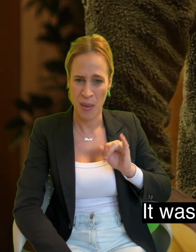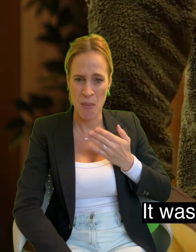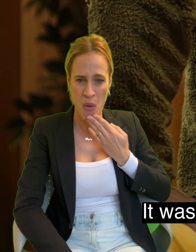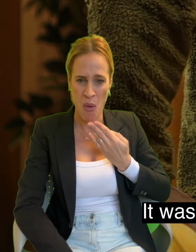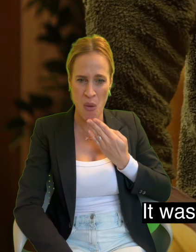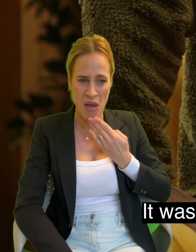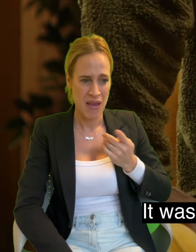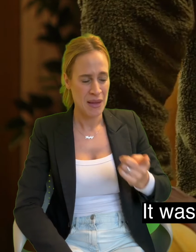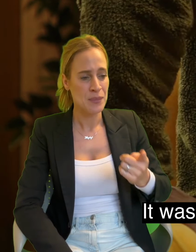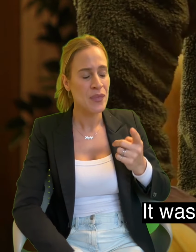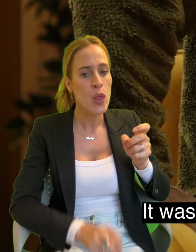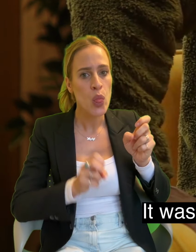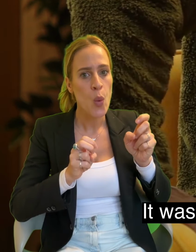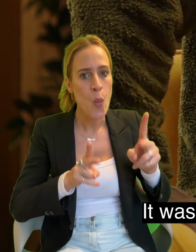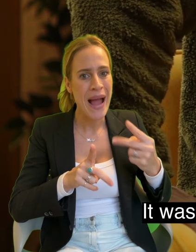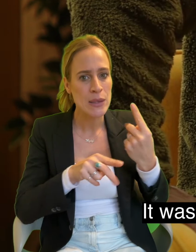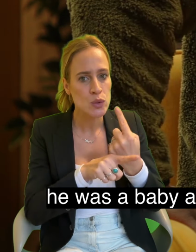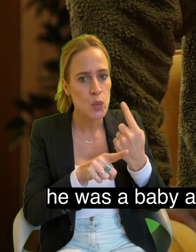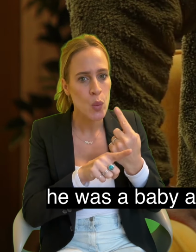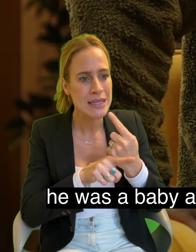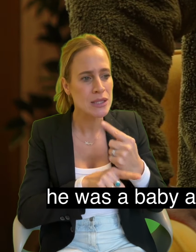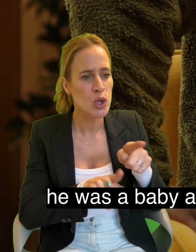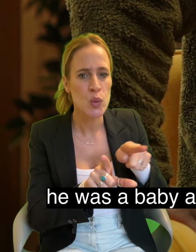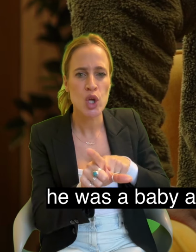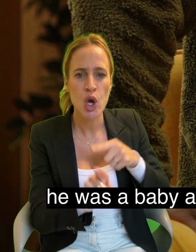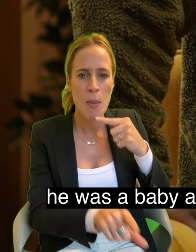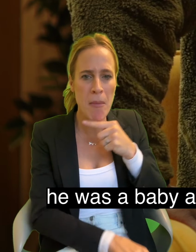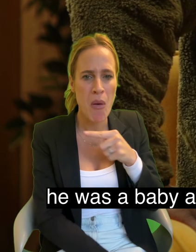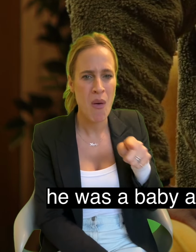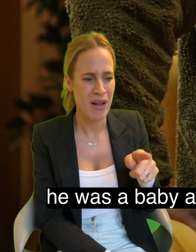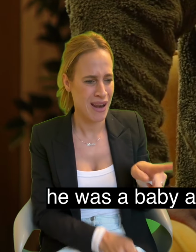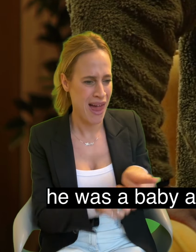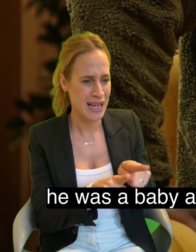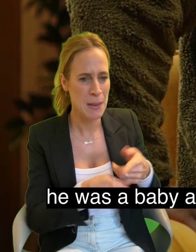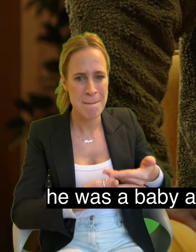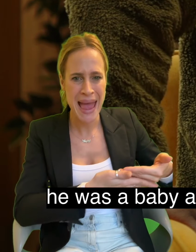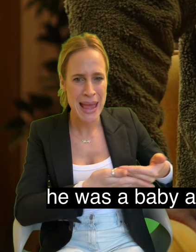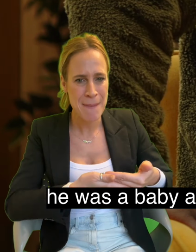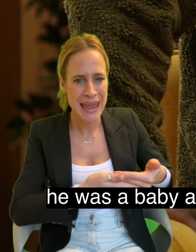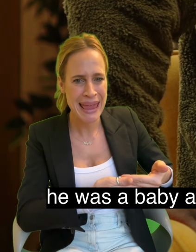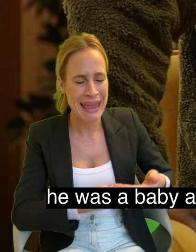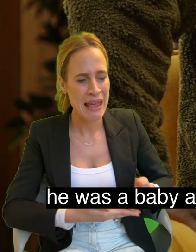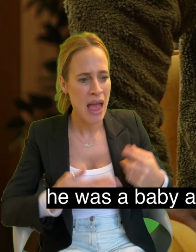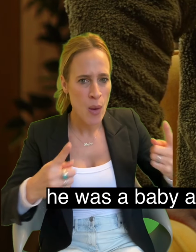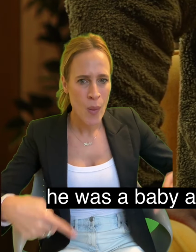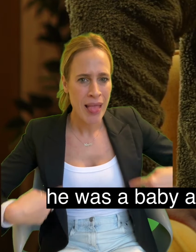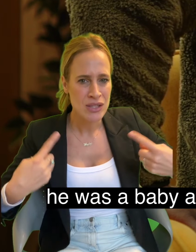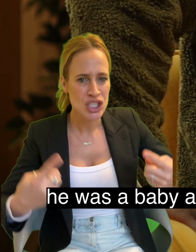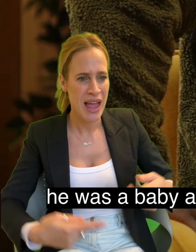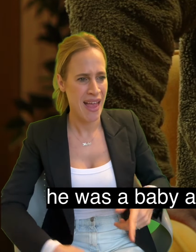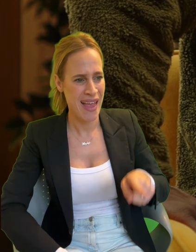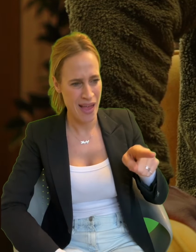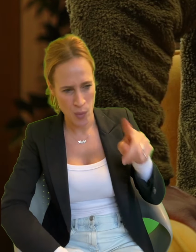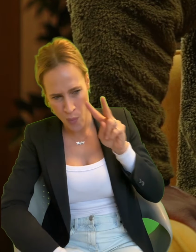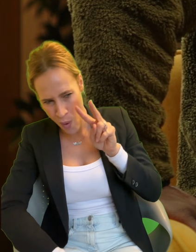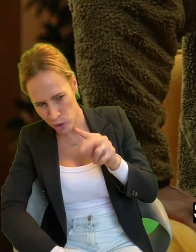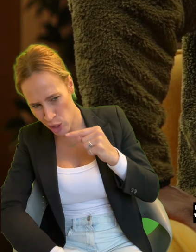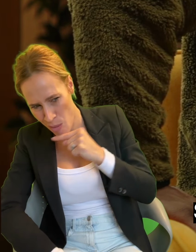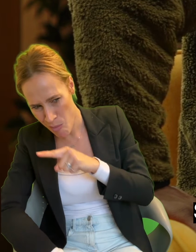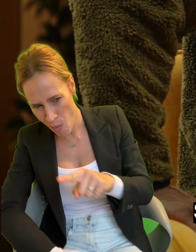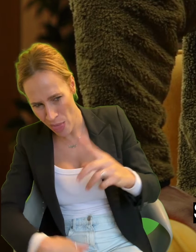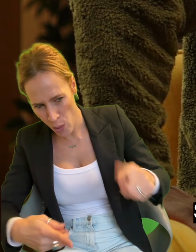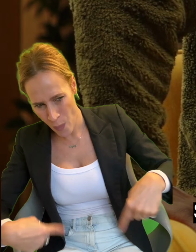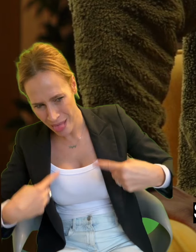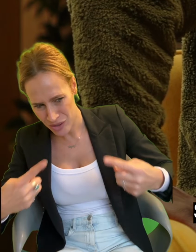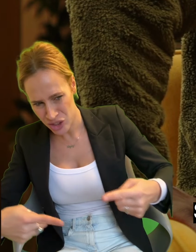was the way he was talking to this young boy was like he was a baby. And I'm watching this young boy in a chair, and I'm thinking, you're hating this session.